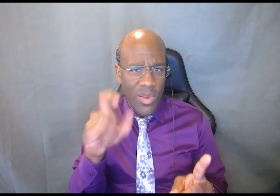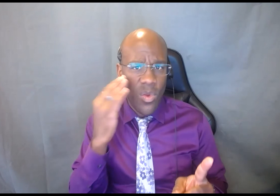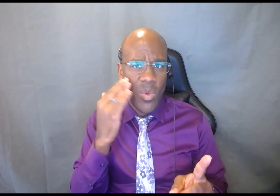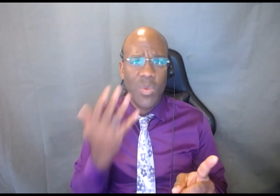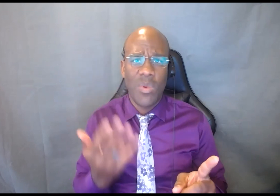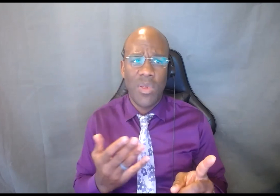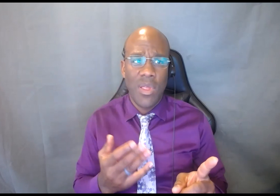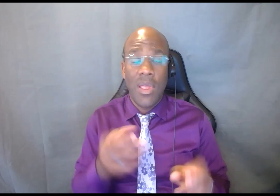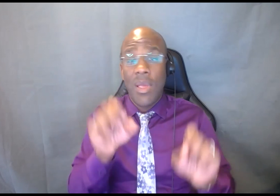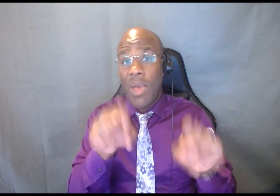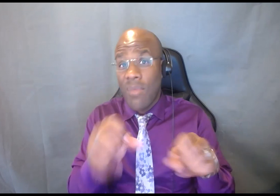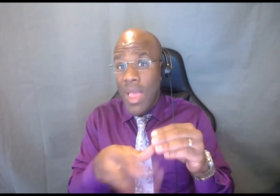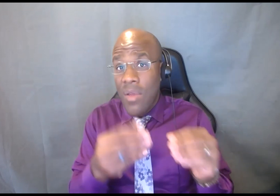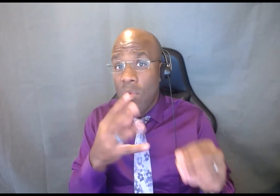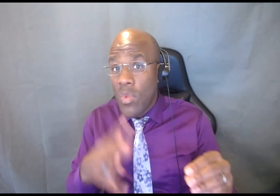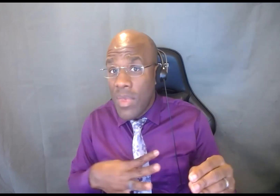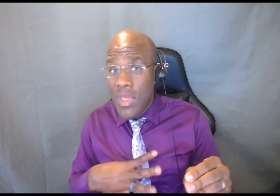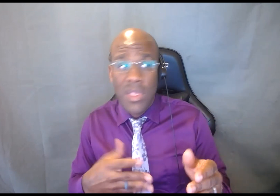a woman or,